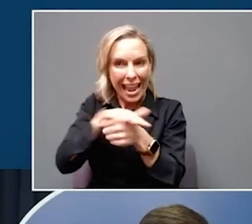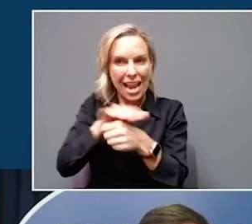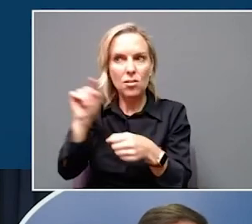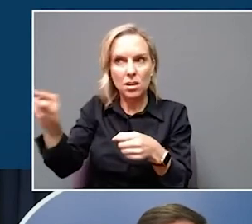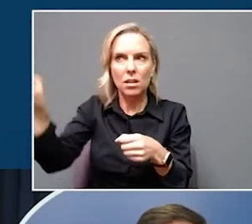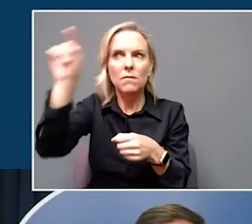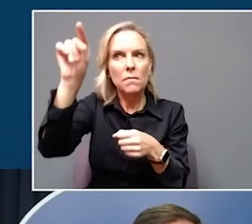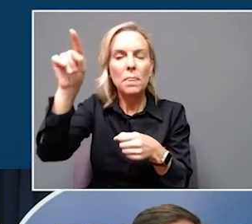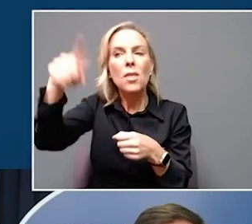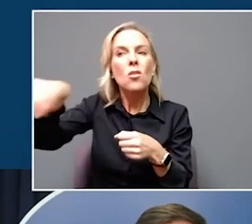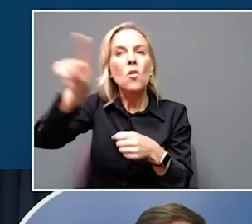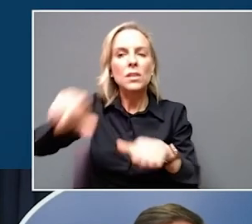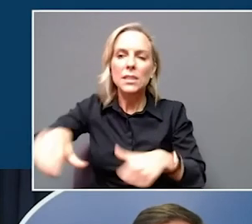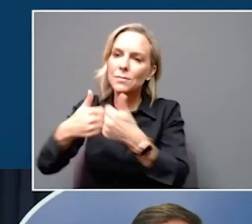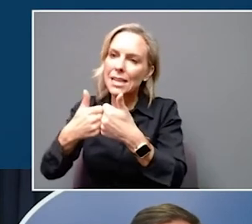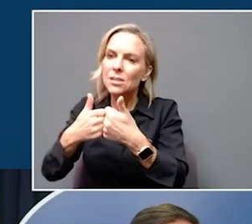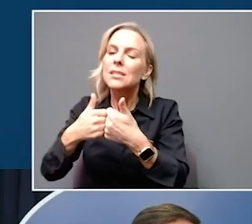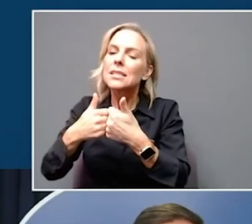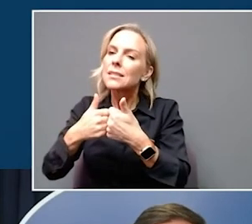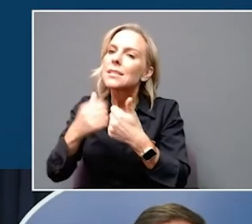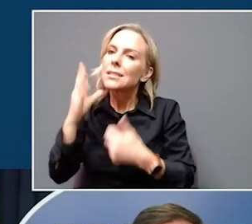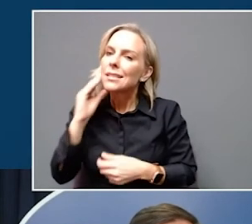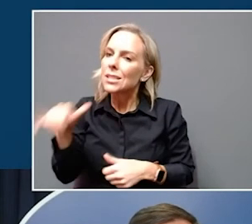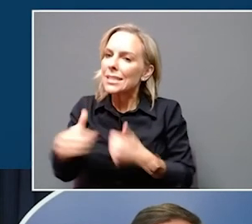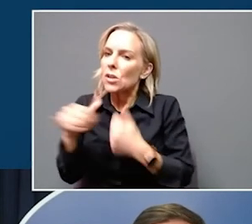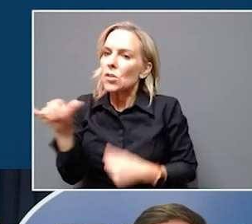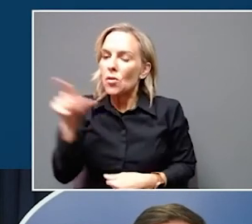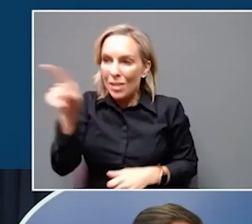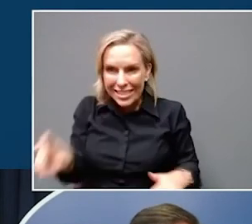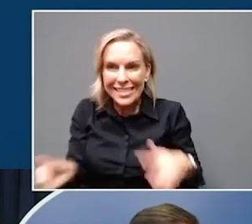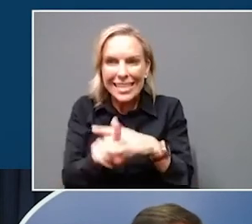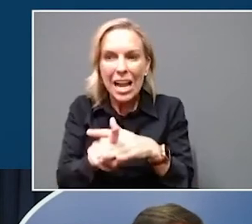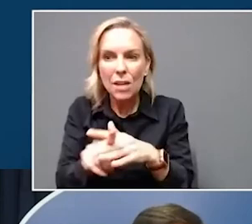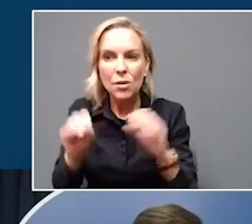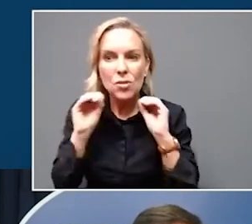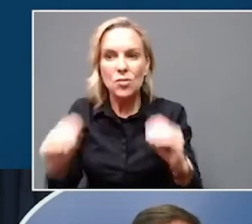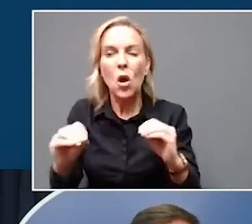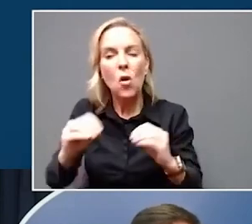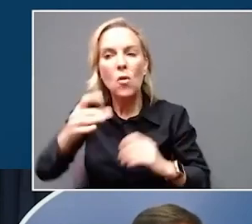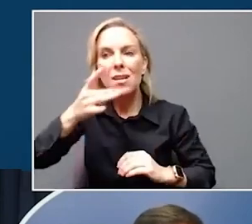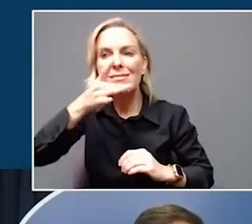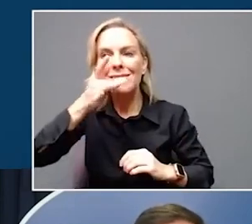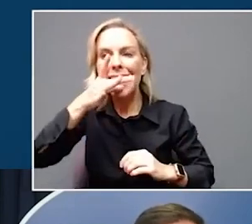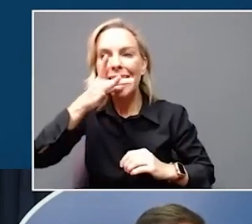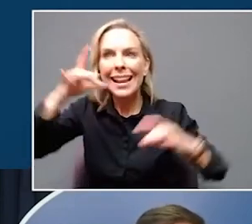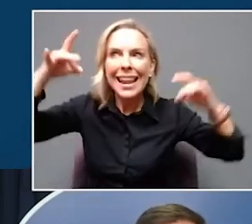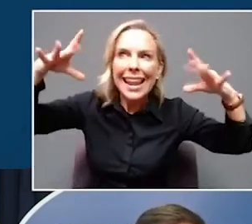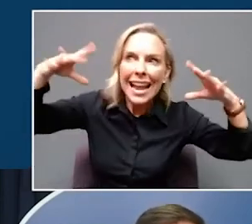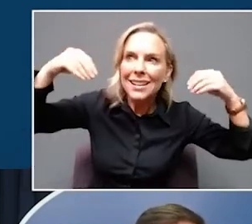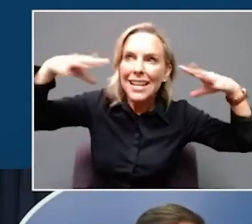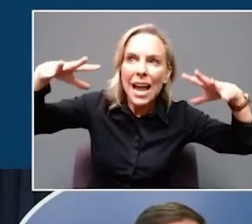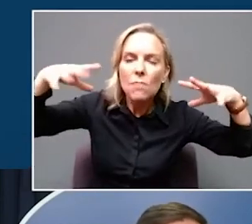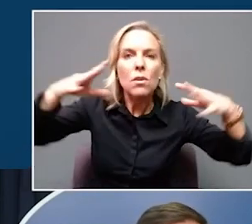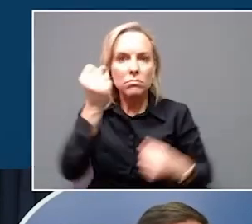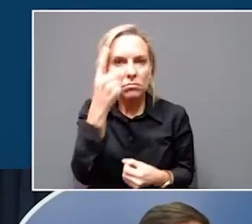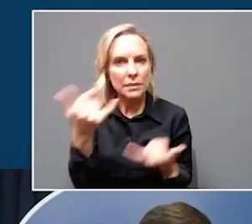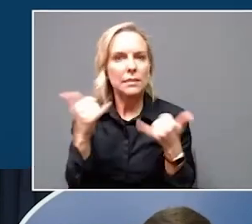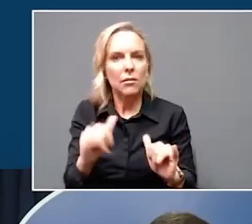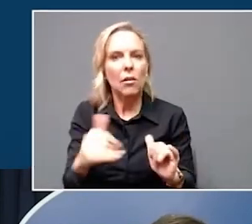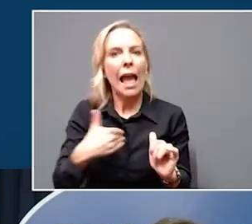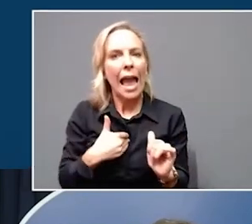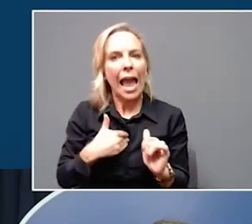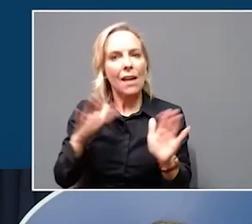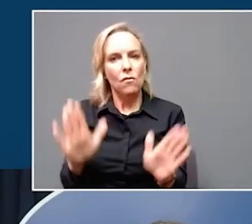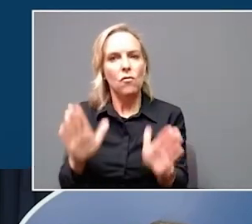too. You may show up to them, and we don't have electricity. We've still got a room for you, and we'll do our best to take care of you as we get